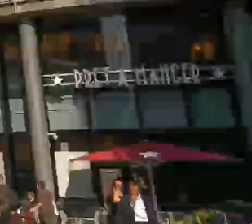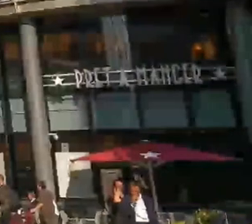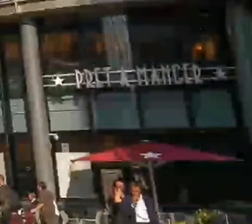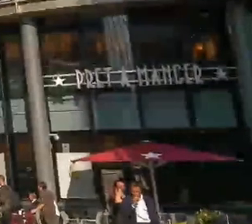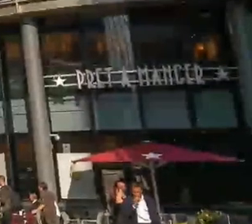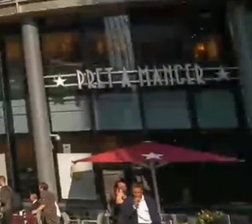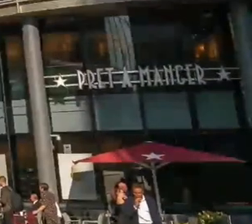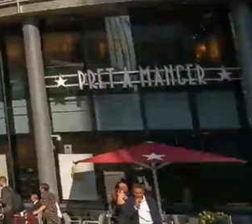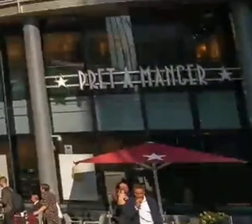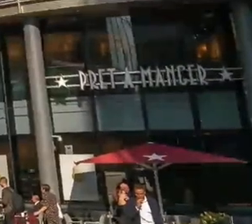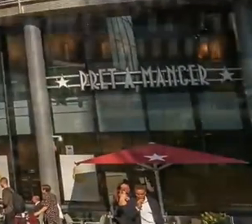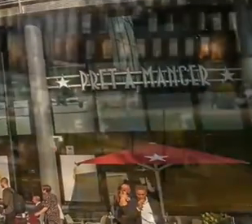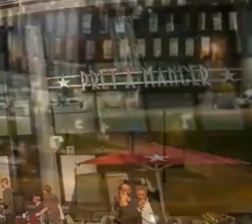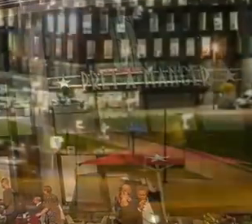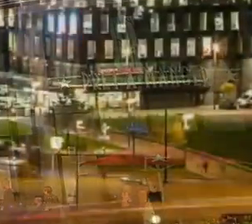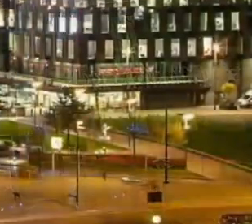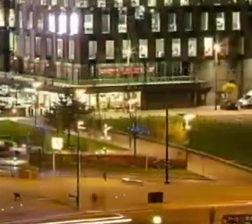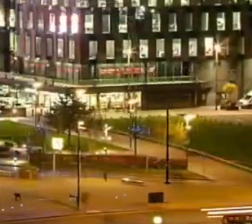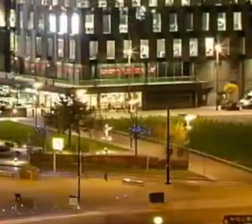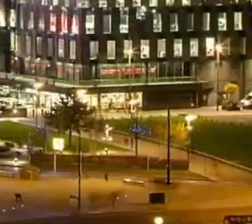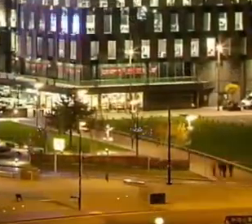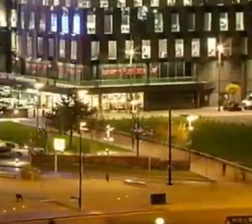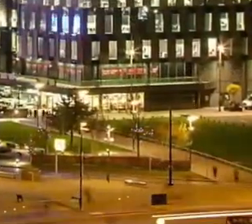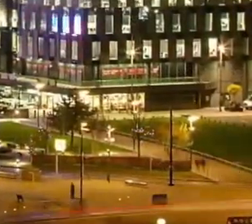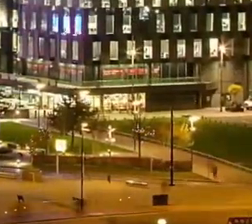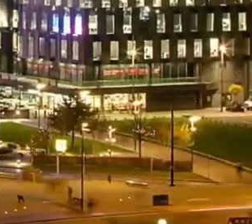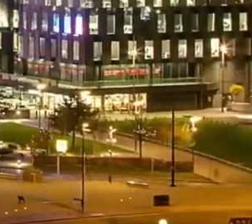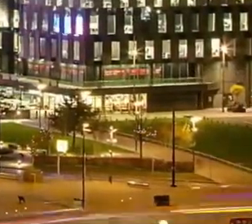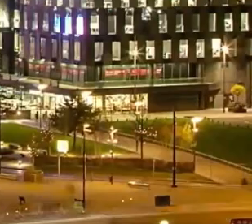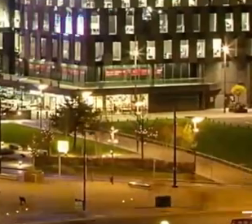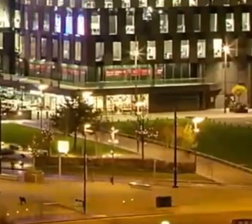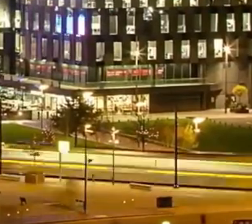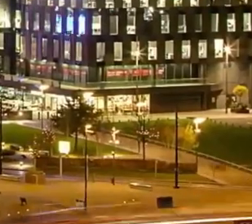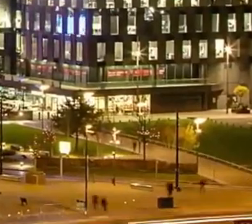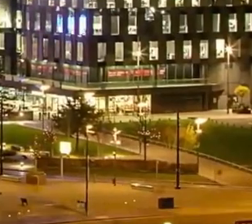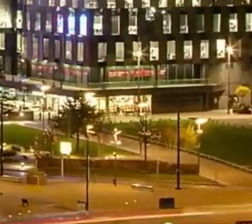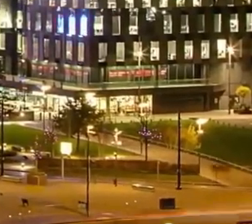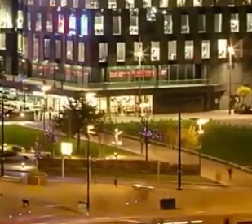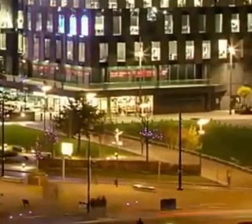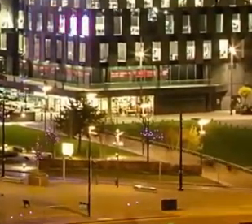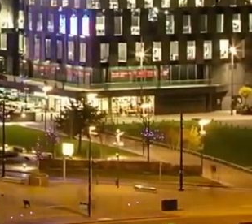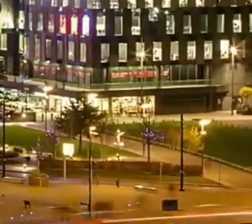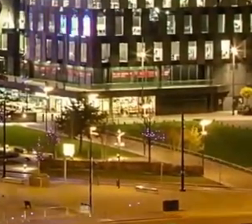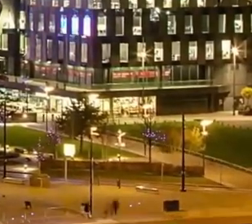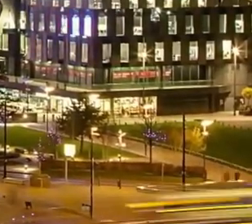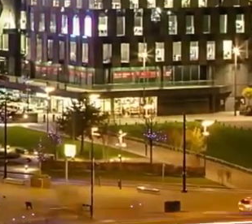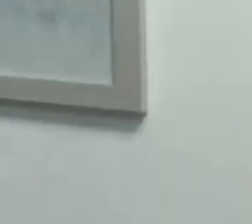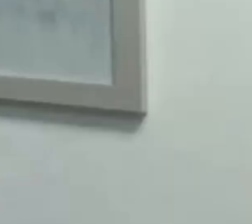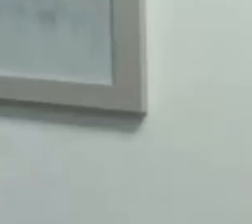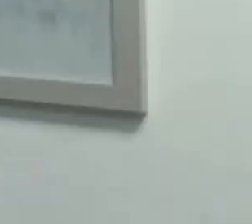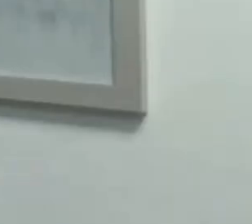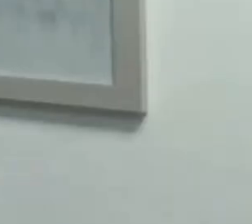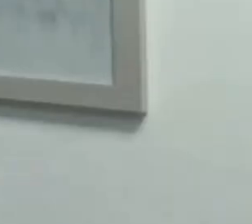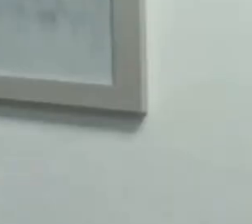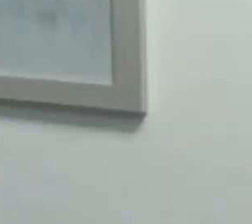best practice and hear about what others are doing so that we can all strengthen each other's plans together.